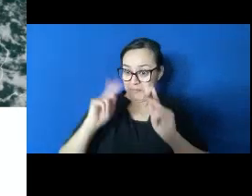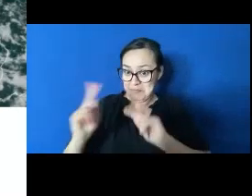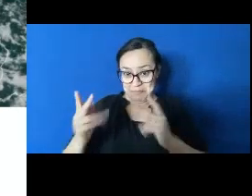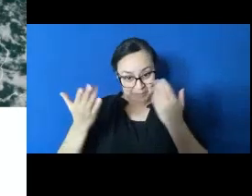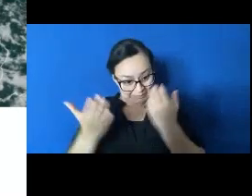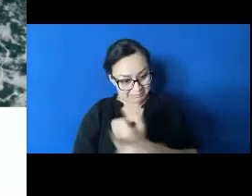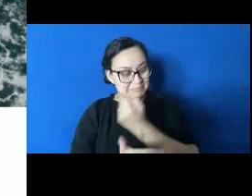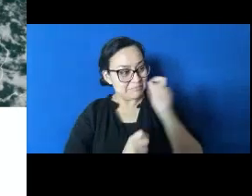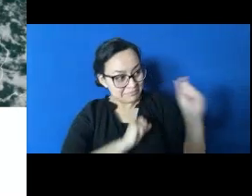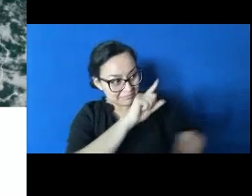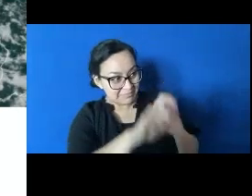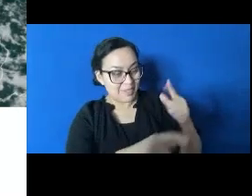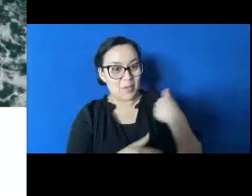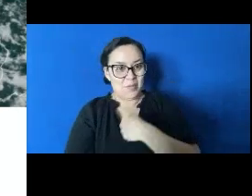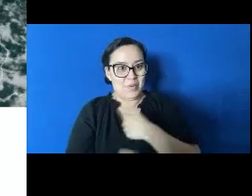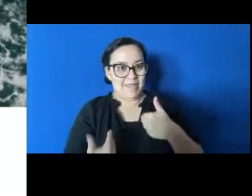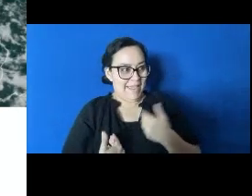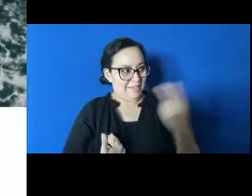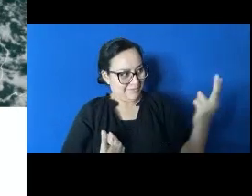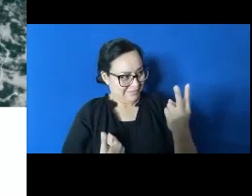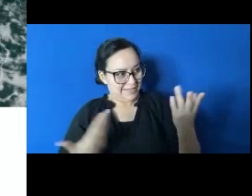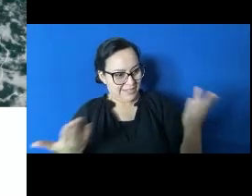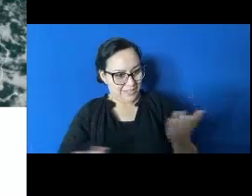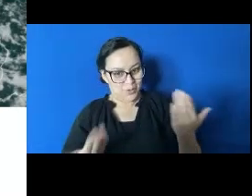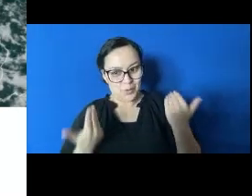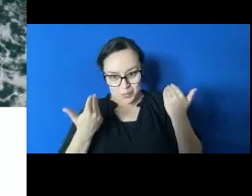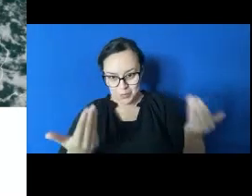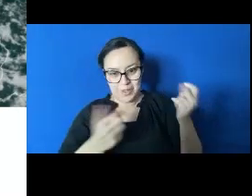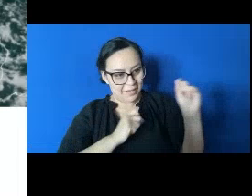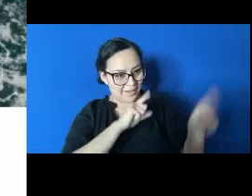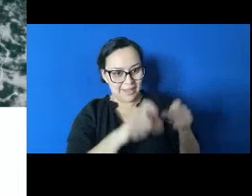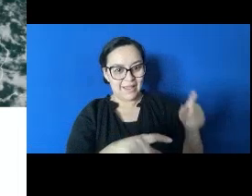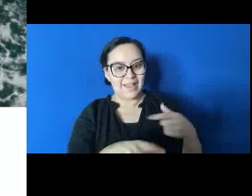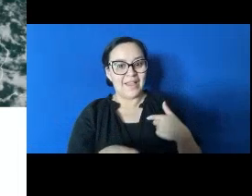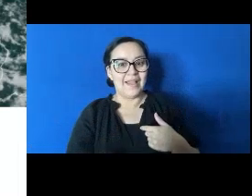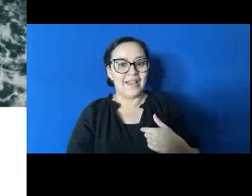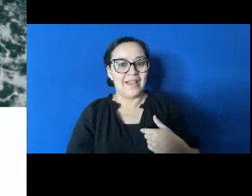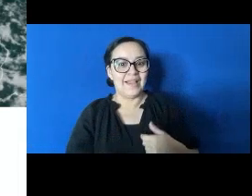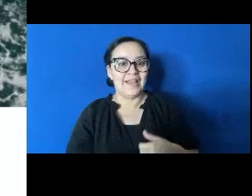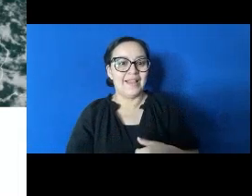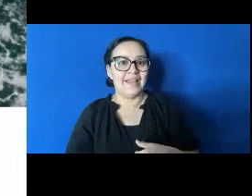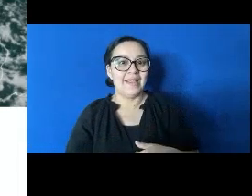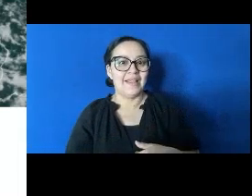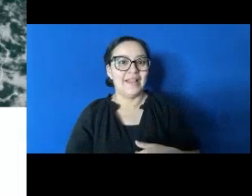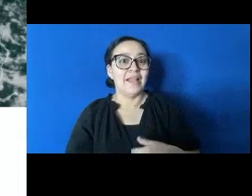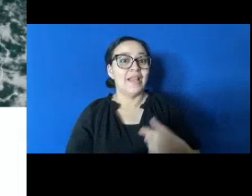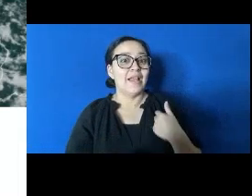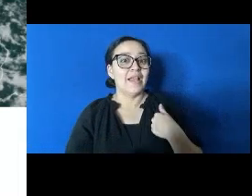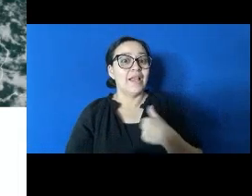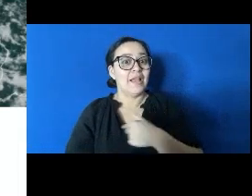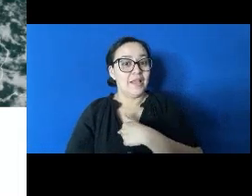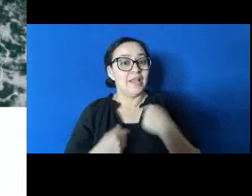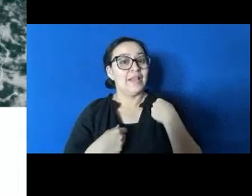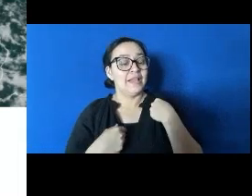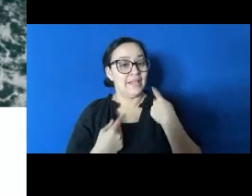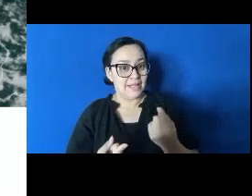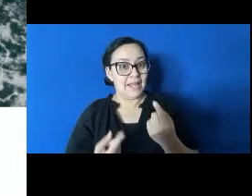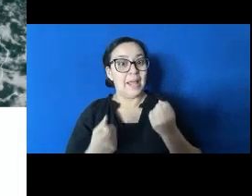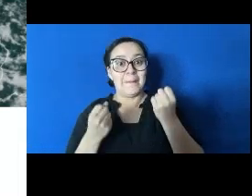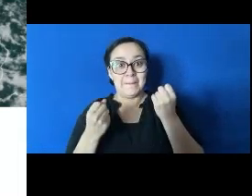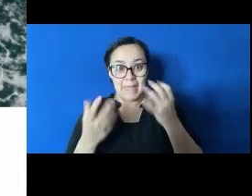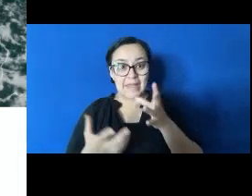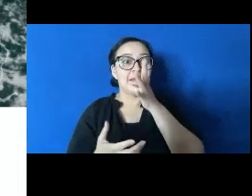avail ourselves of the opportunity, Cecilia and Manuel, to propound your questions. Don't miss this opportunity. We